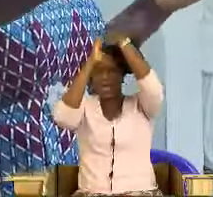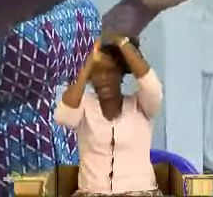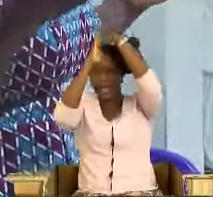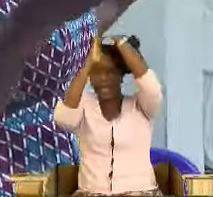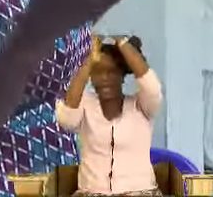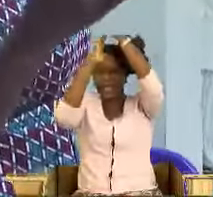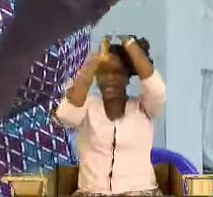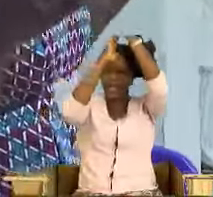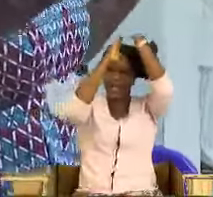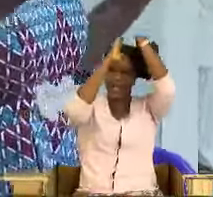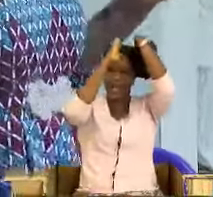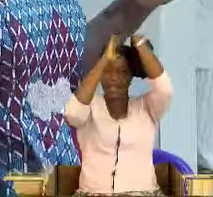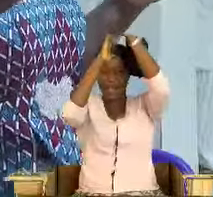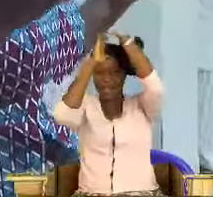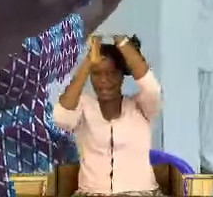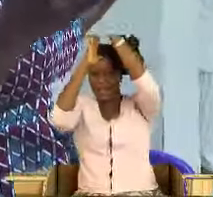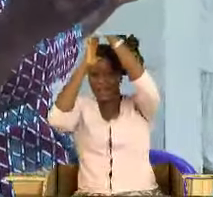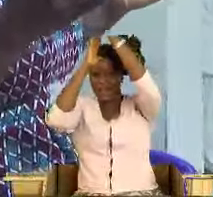say